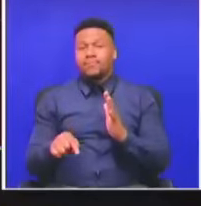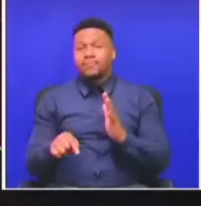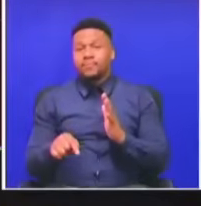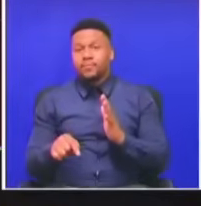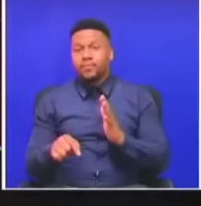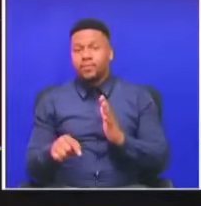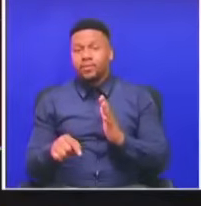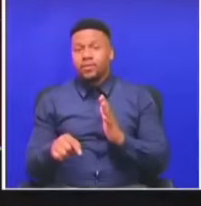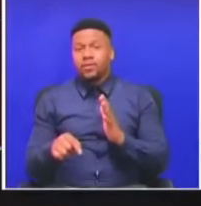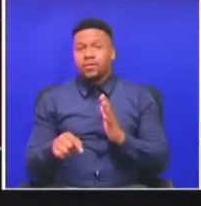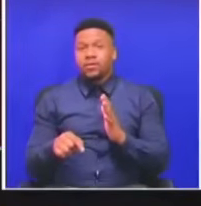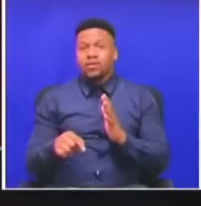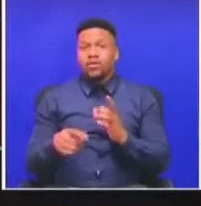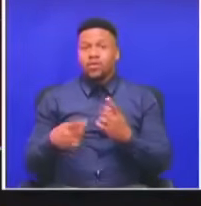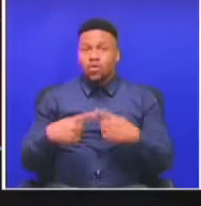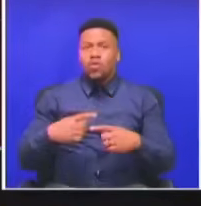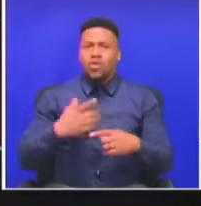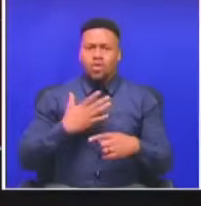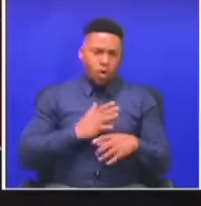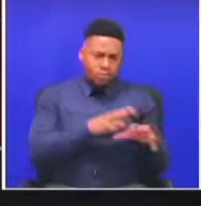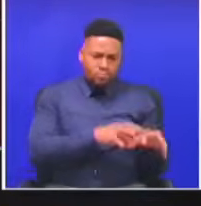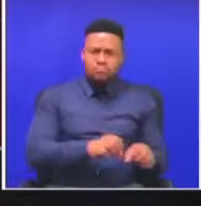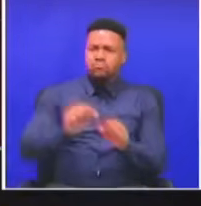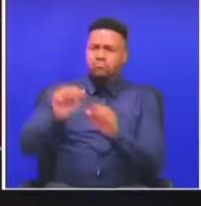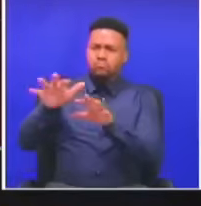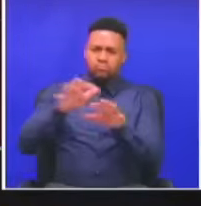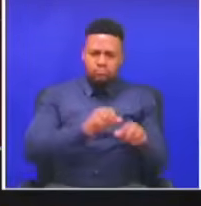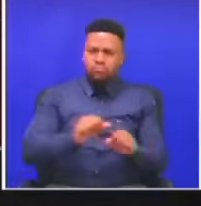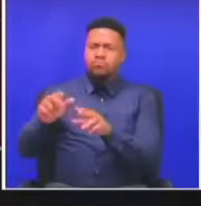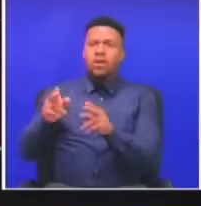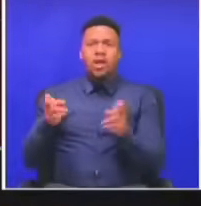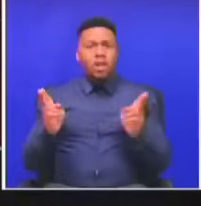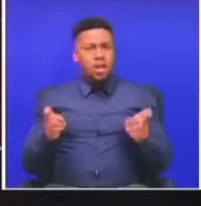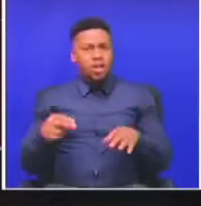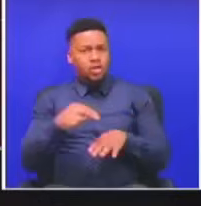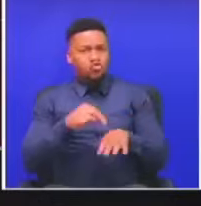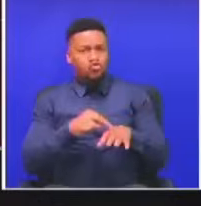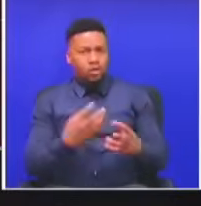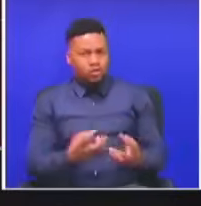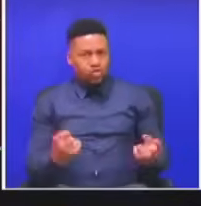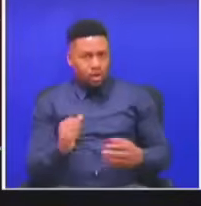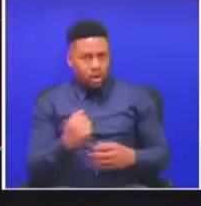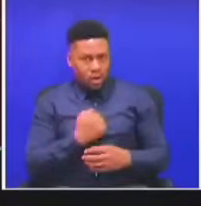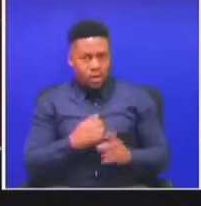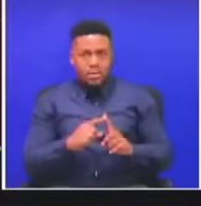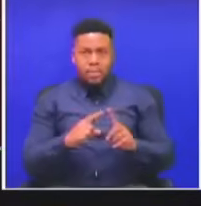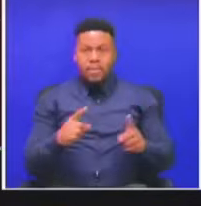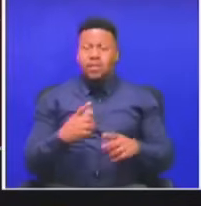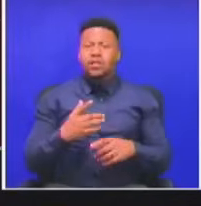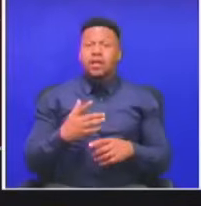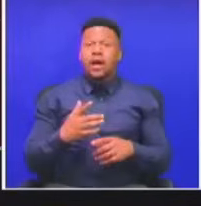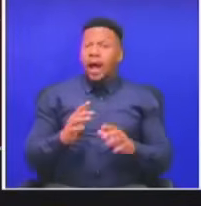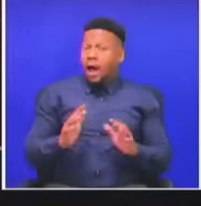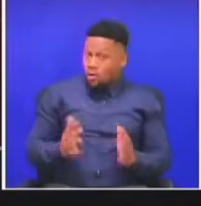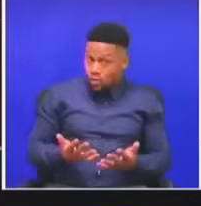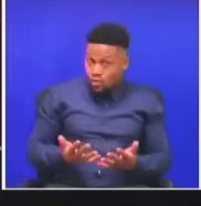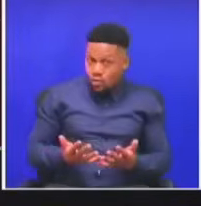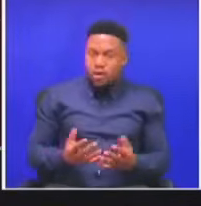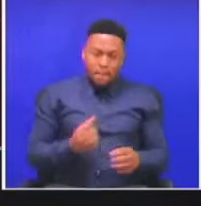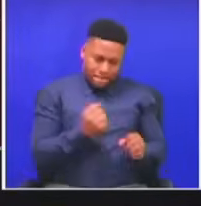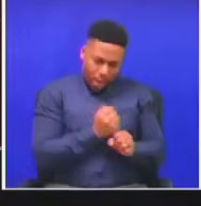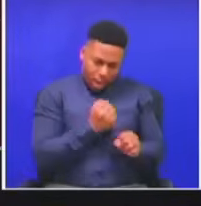may well want to export the critical minerals, we want them to leave the shores of South Africa as finished